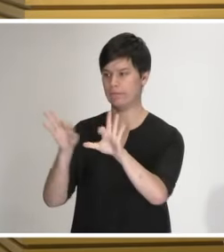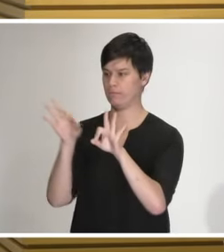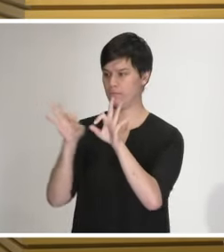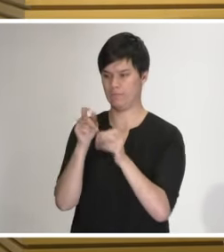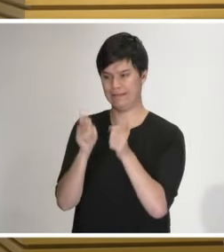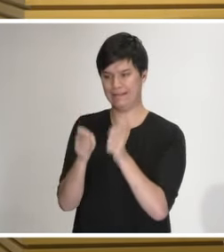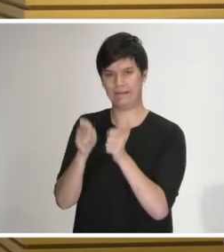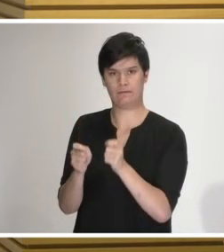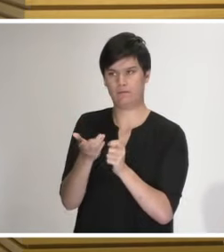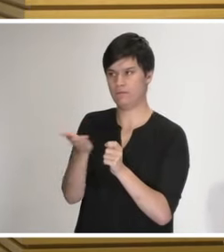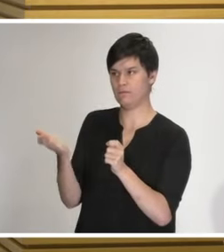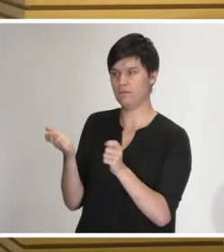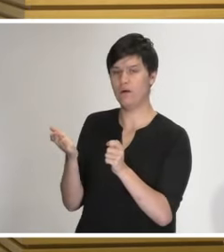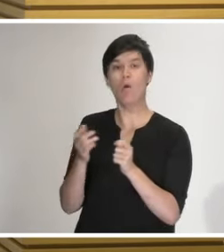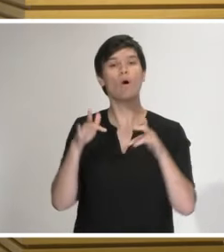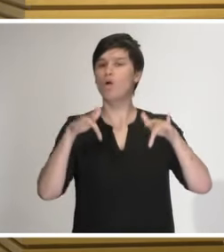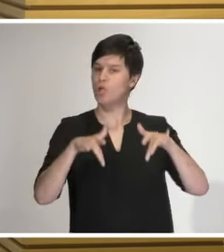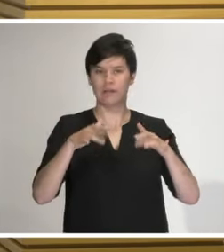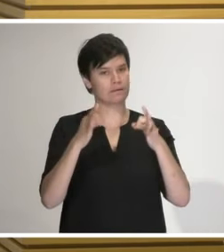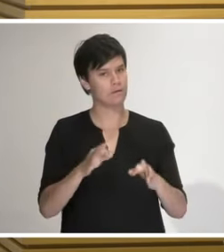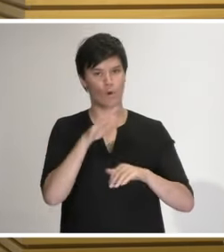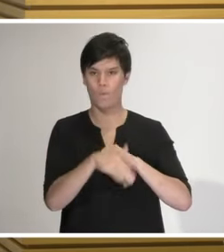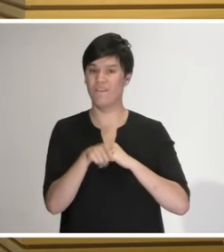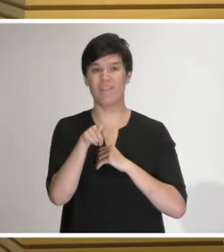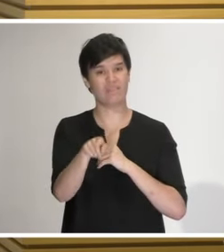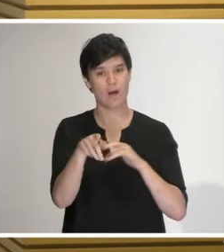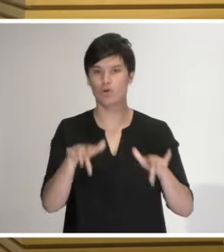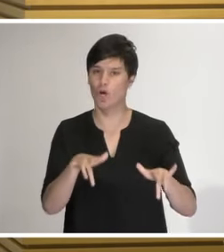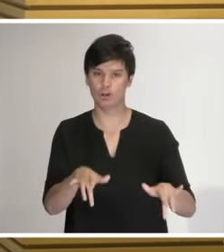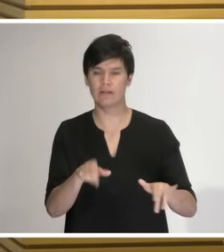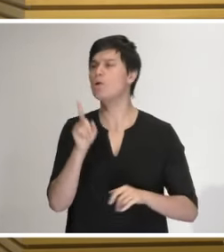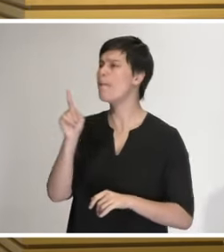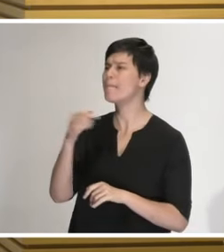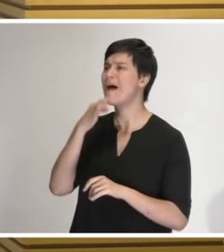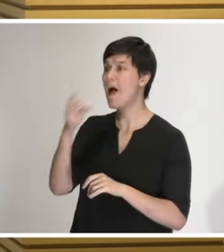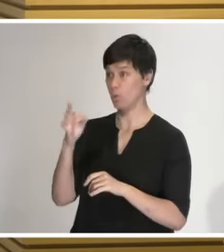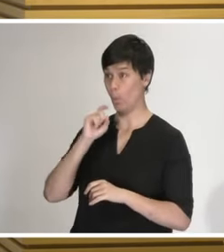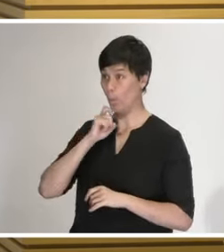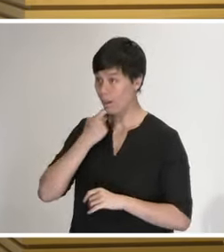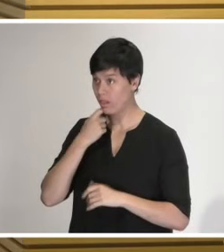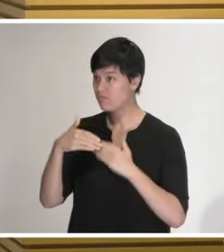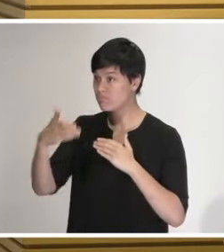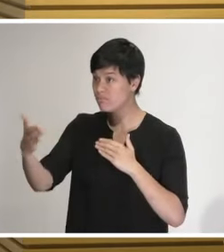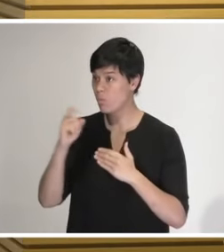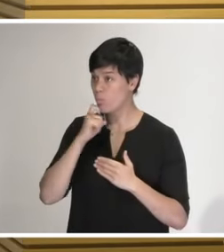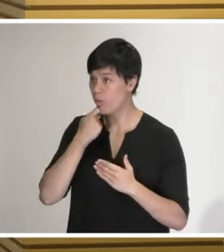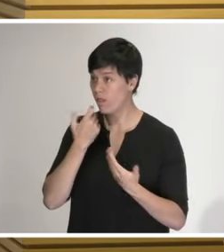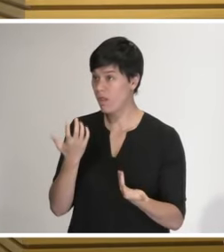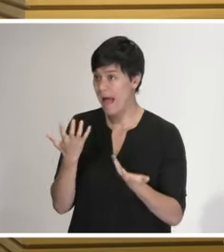haven't yet made a decision to go out into the community and do specific testing. So are you looking for a certain level of threshold to do that,